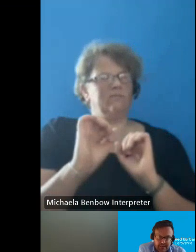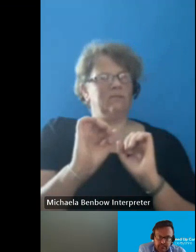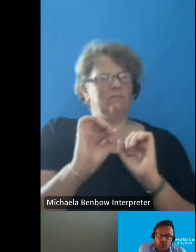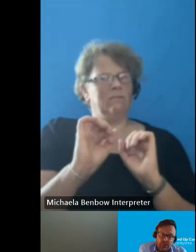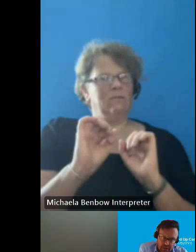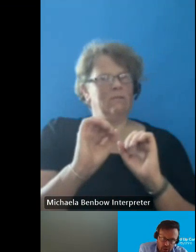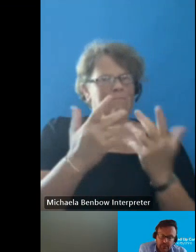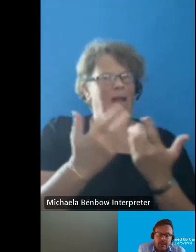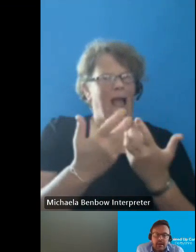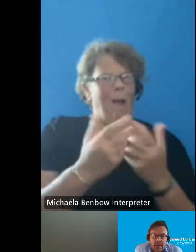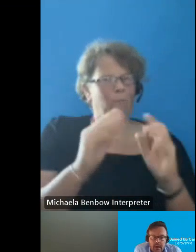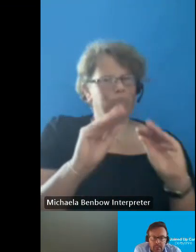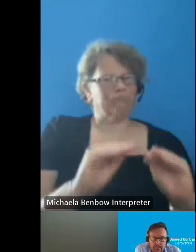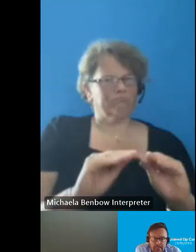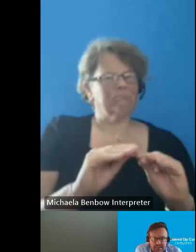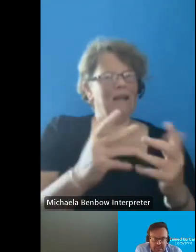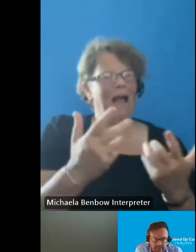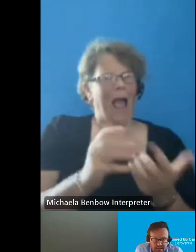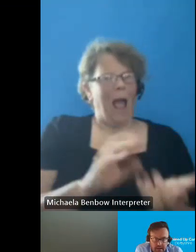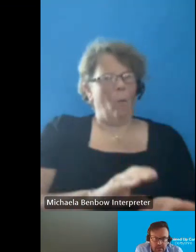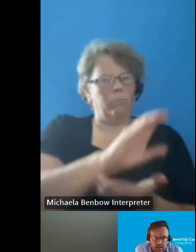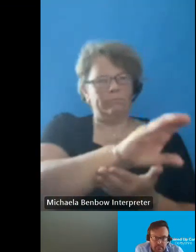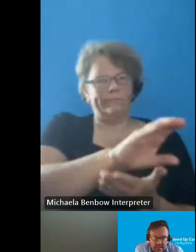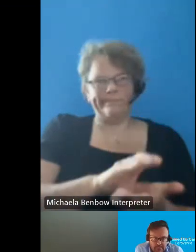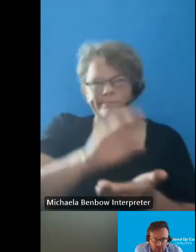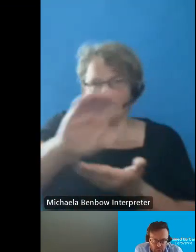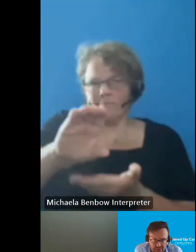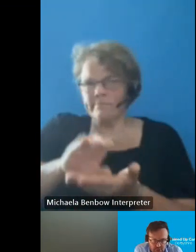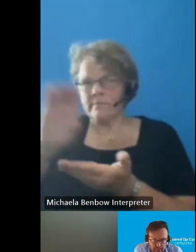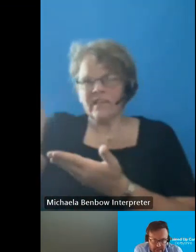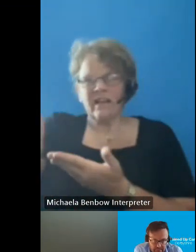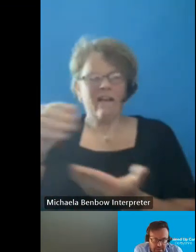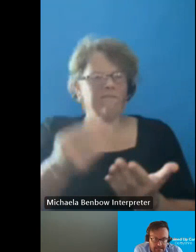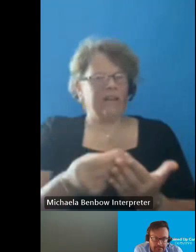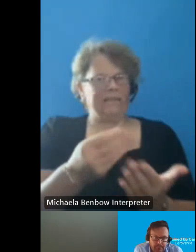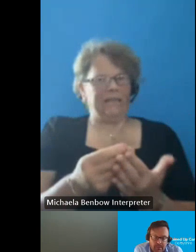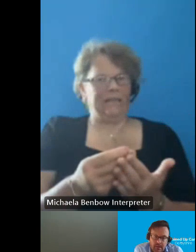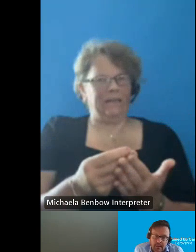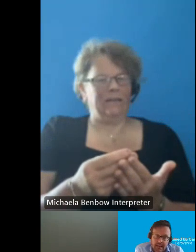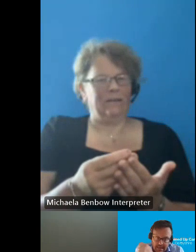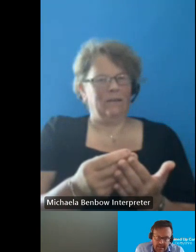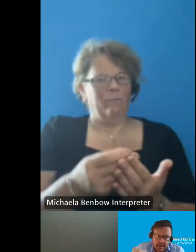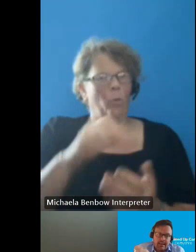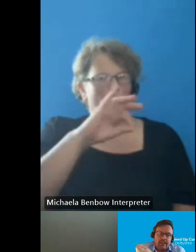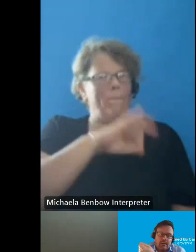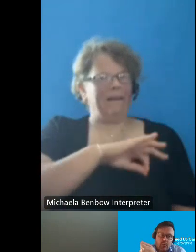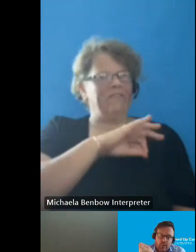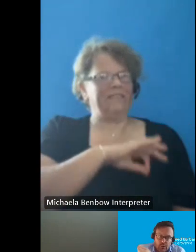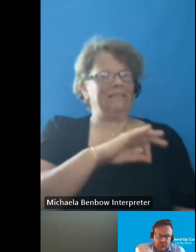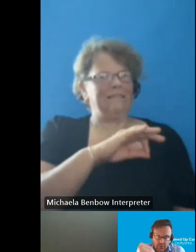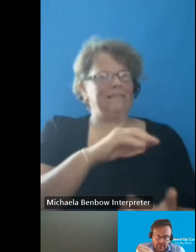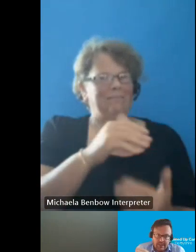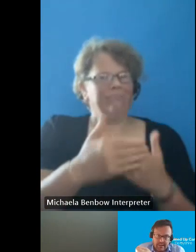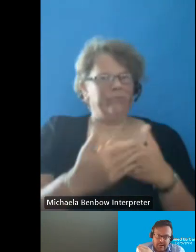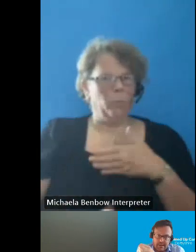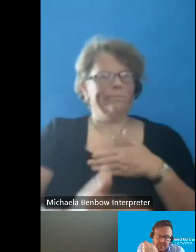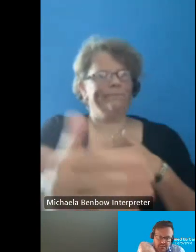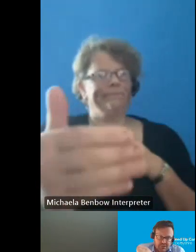to be spending more money on to give us that medium and longer term benefit. Clearly, we